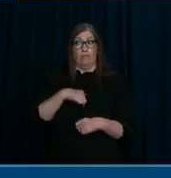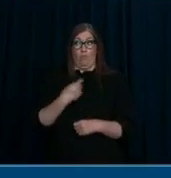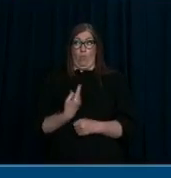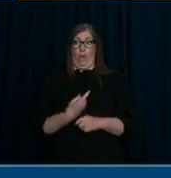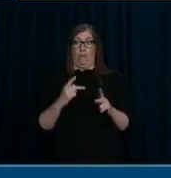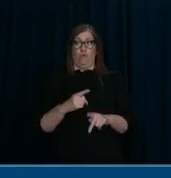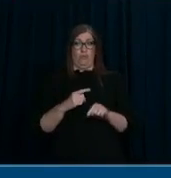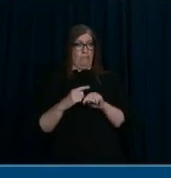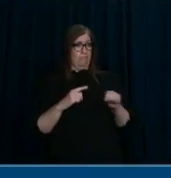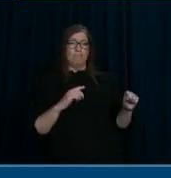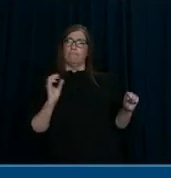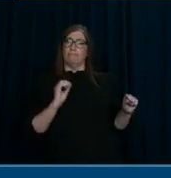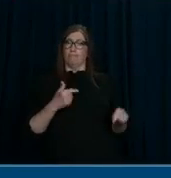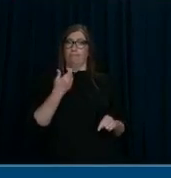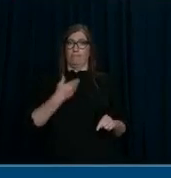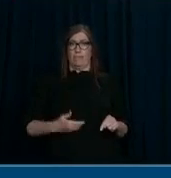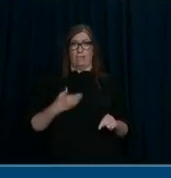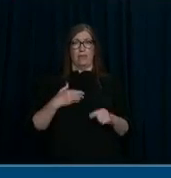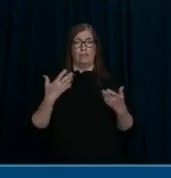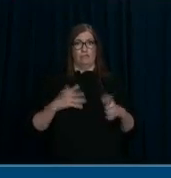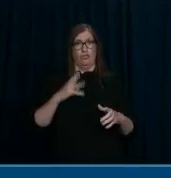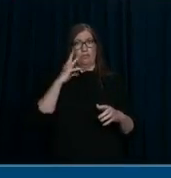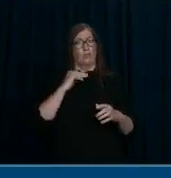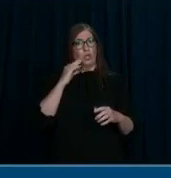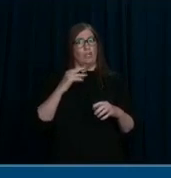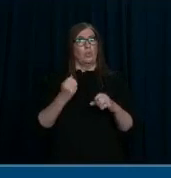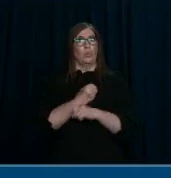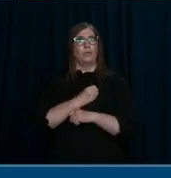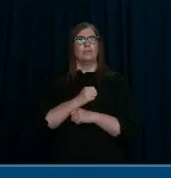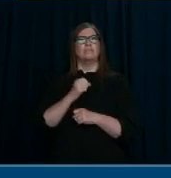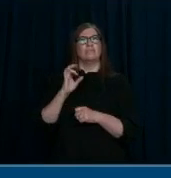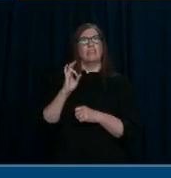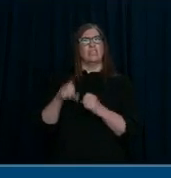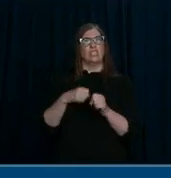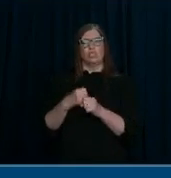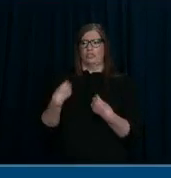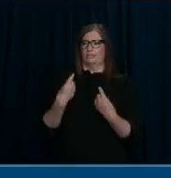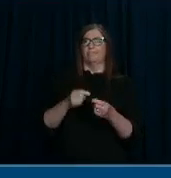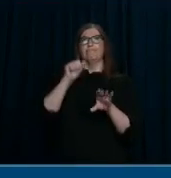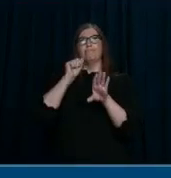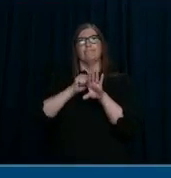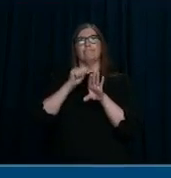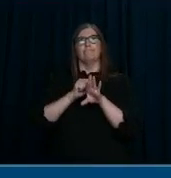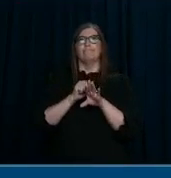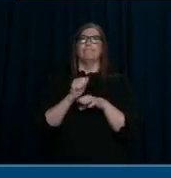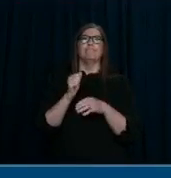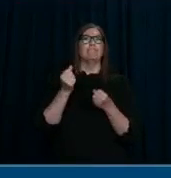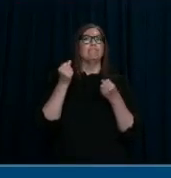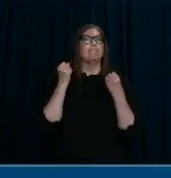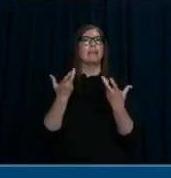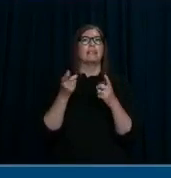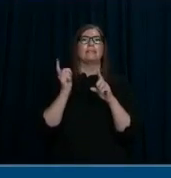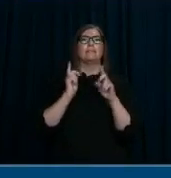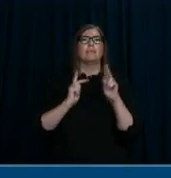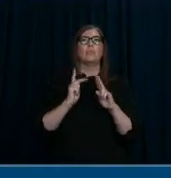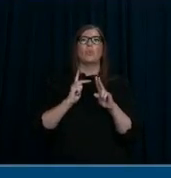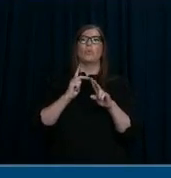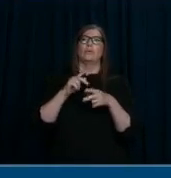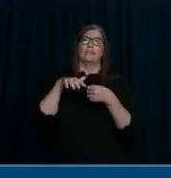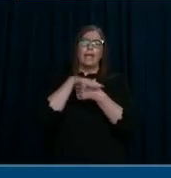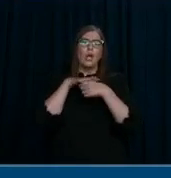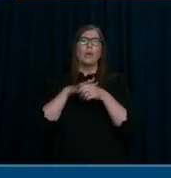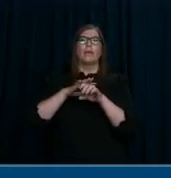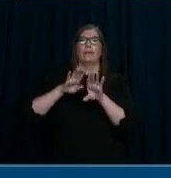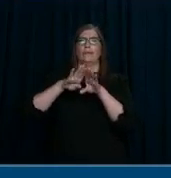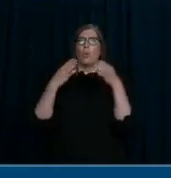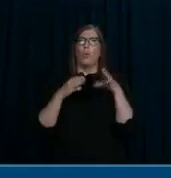has done that. Over the last 7 years, I knocked on nearly 20,000 doors personally. Those of you who have met me, you know I've